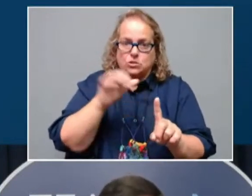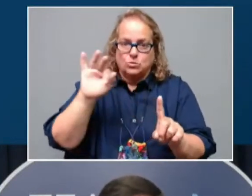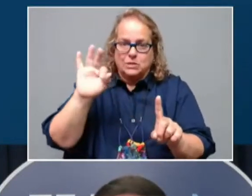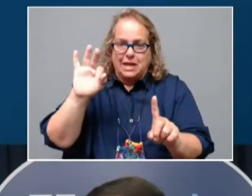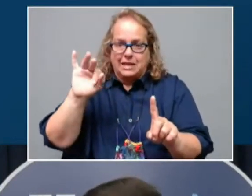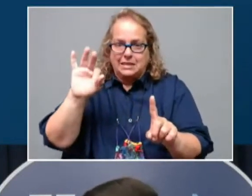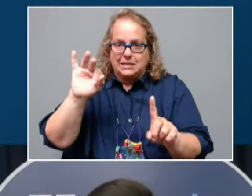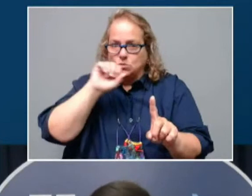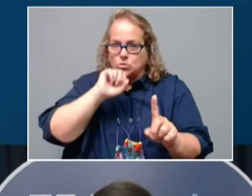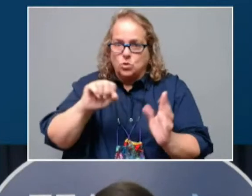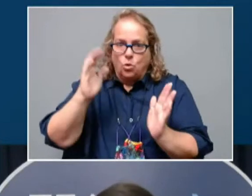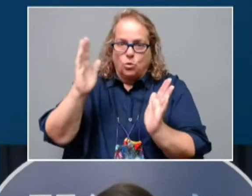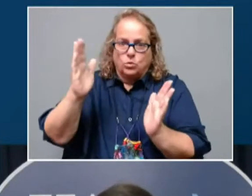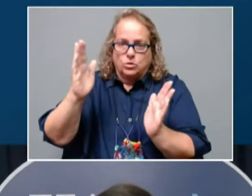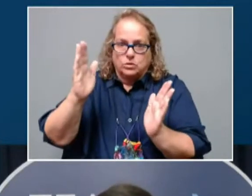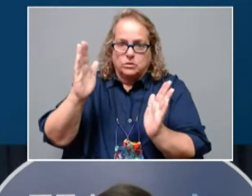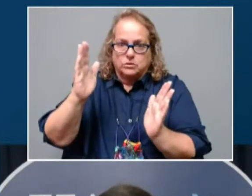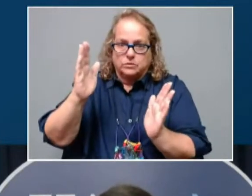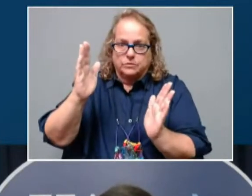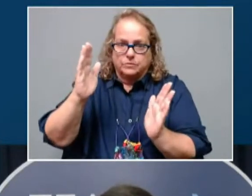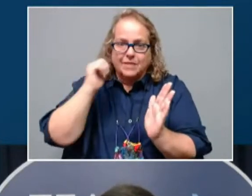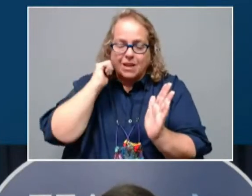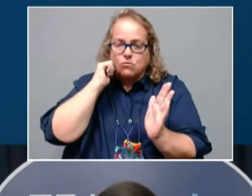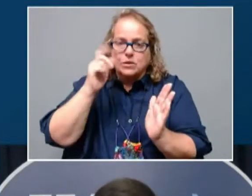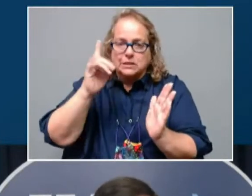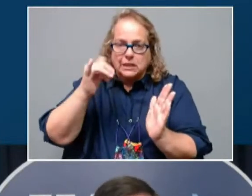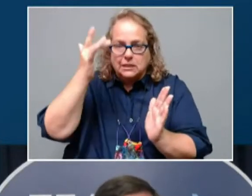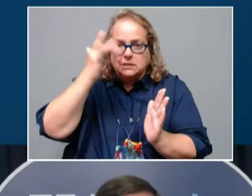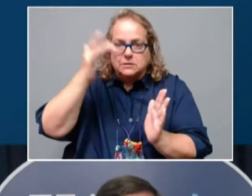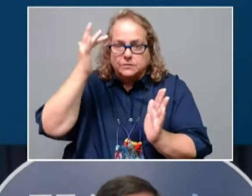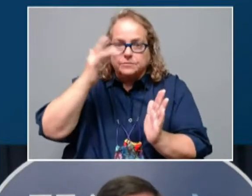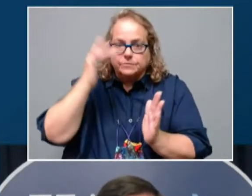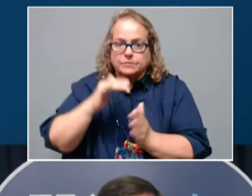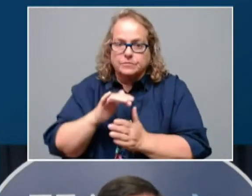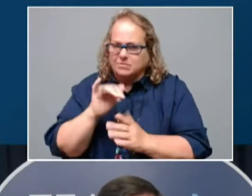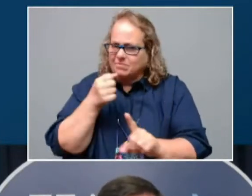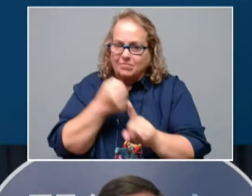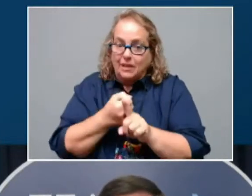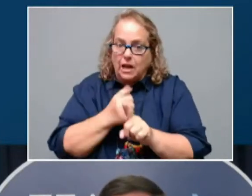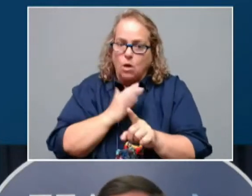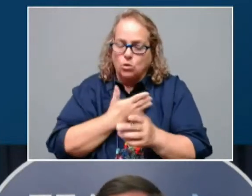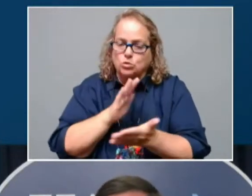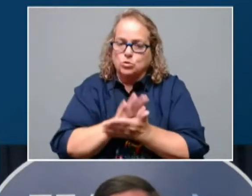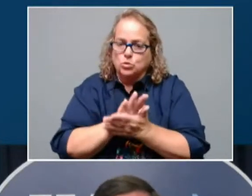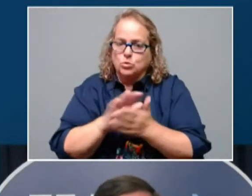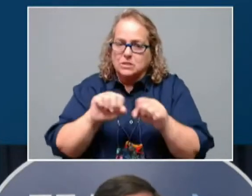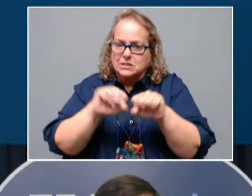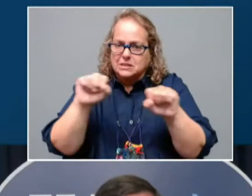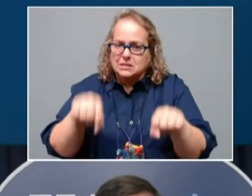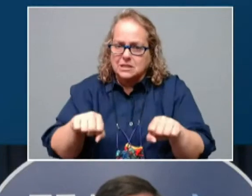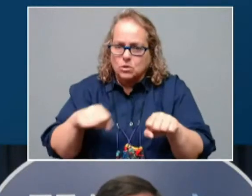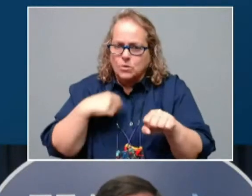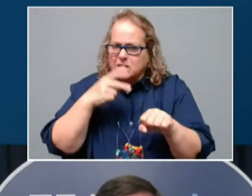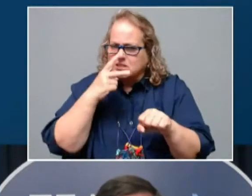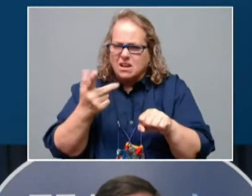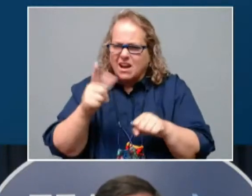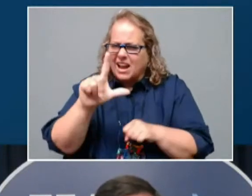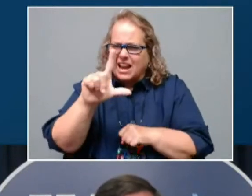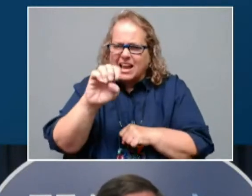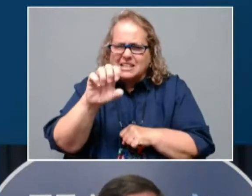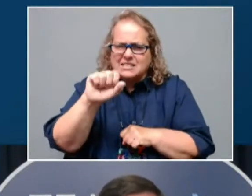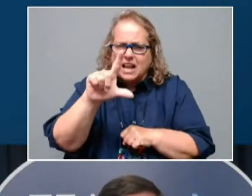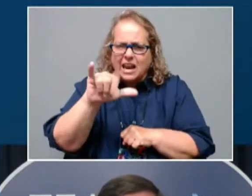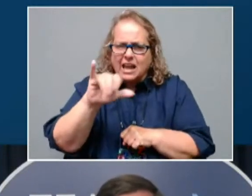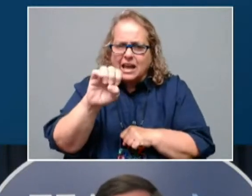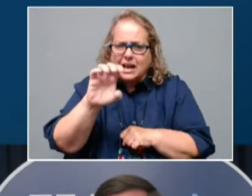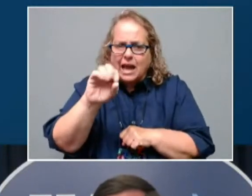every single day. And folks, that's hitting our school systems. We saw, I think it was Leslie County today, that